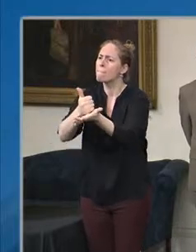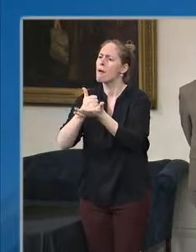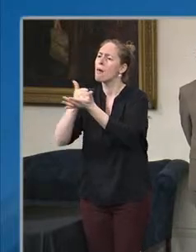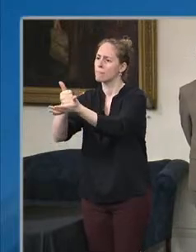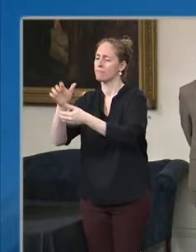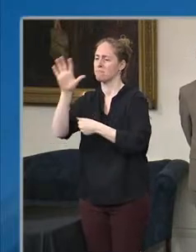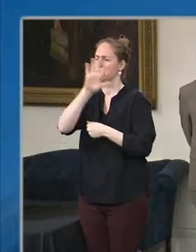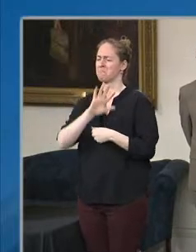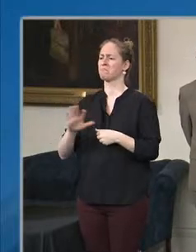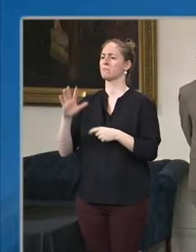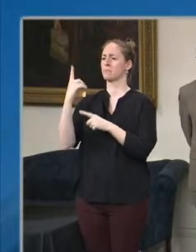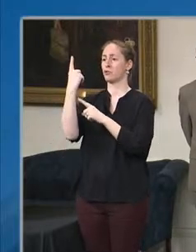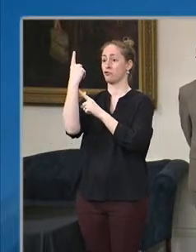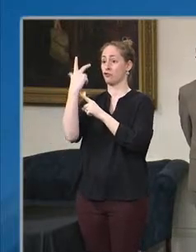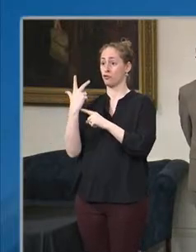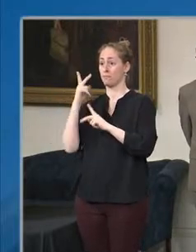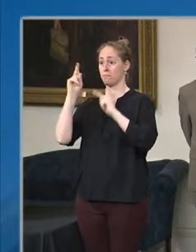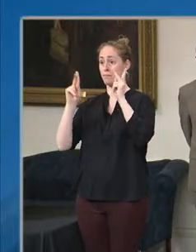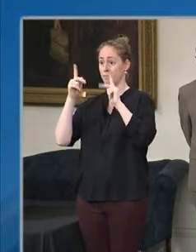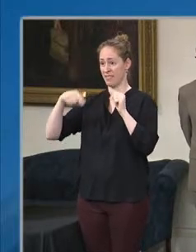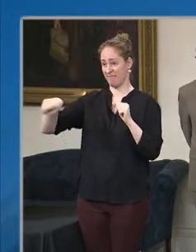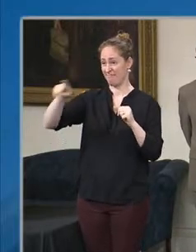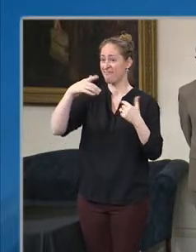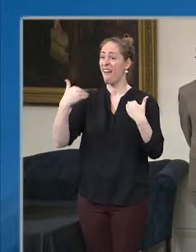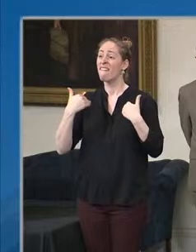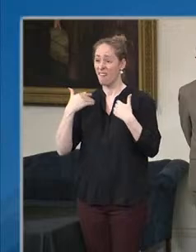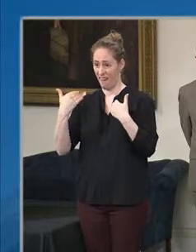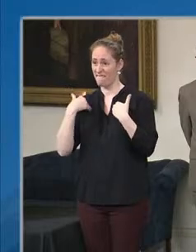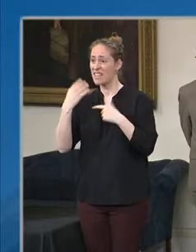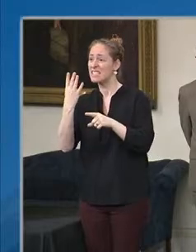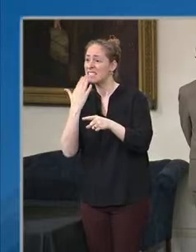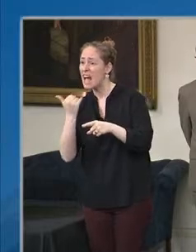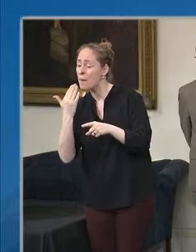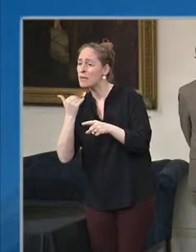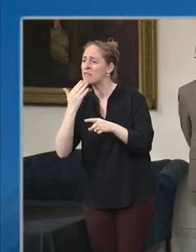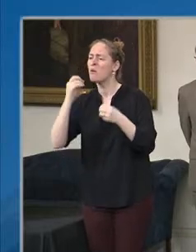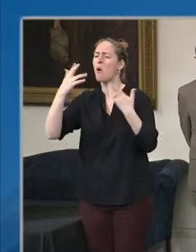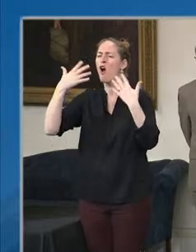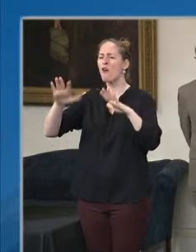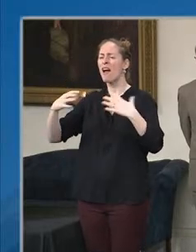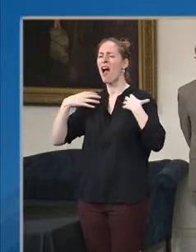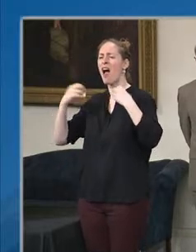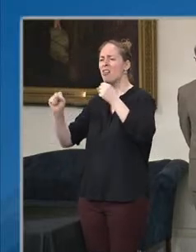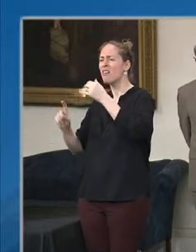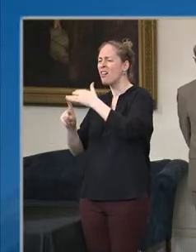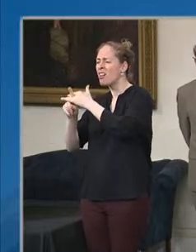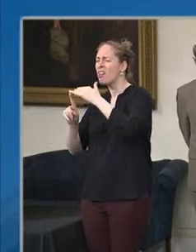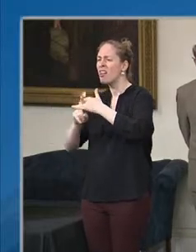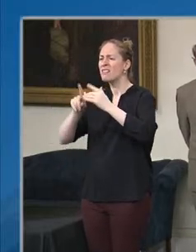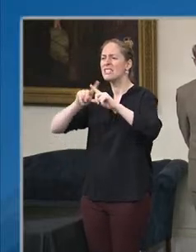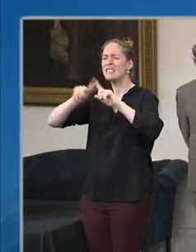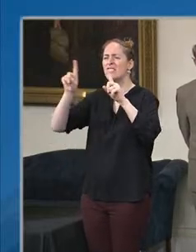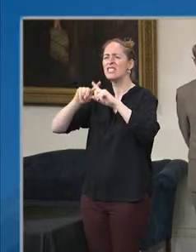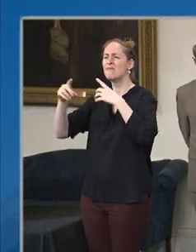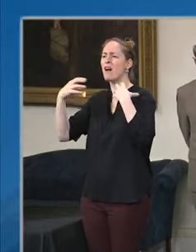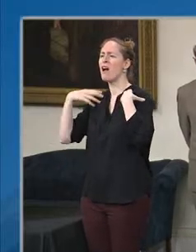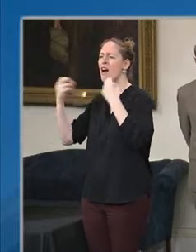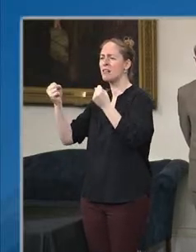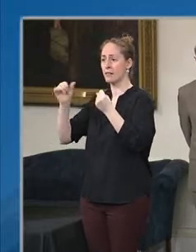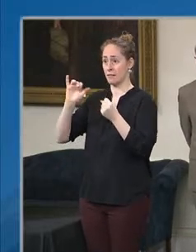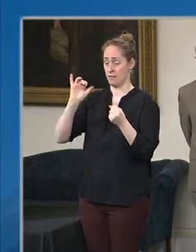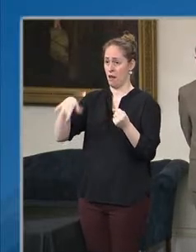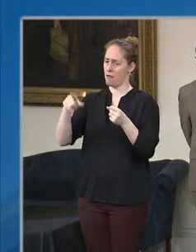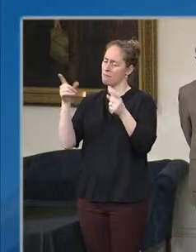or prediabetes, which puts them at a much greater risk and is the #1 comorbidity